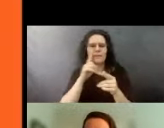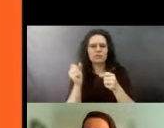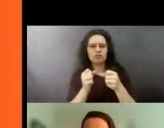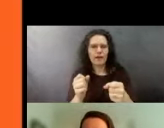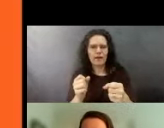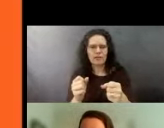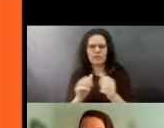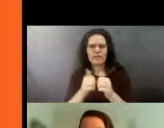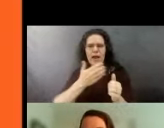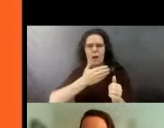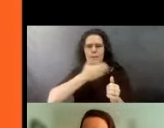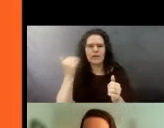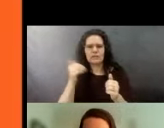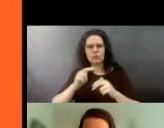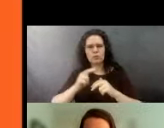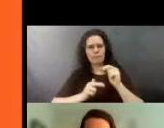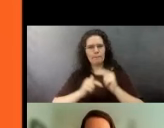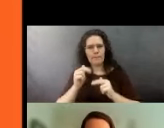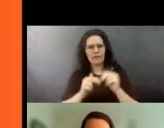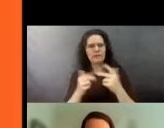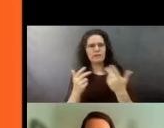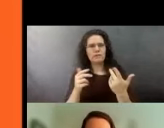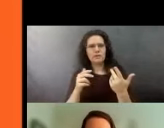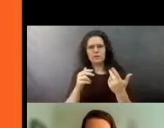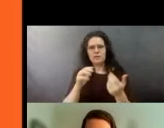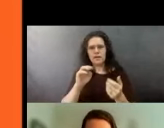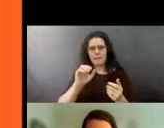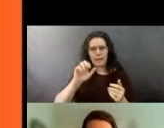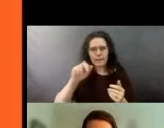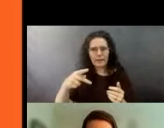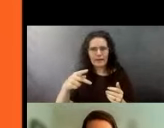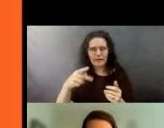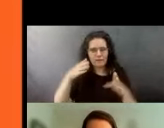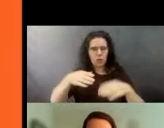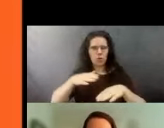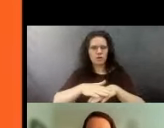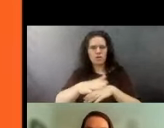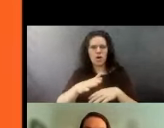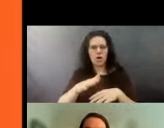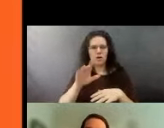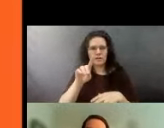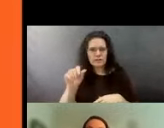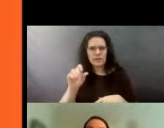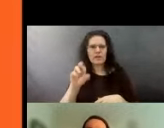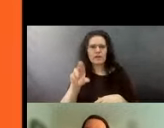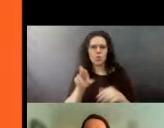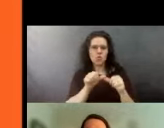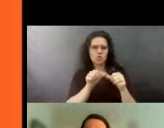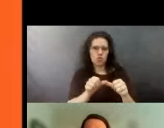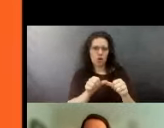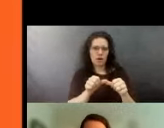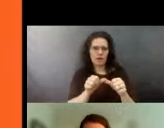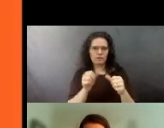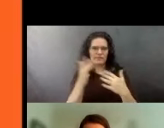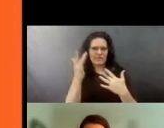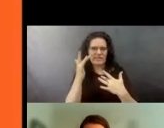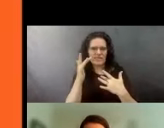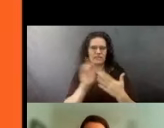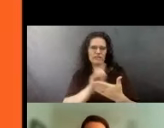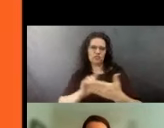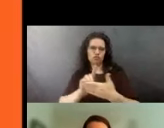partnership that focuses or includes disability and chronic disease discrimination. Stepping back a bit and thinking